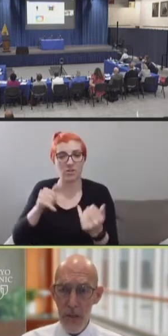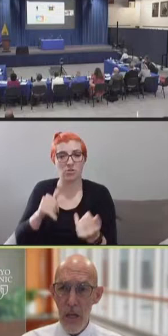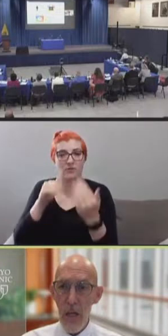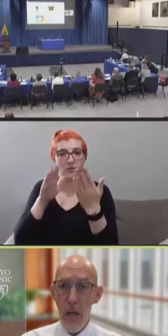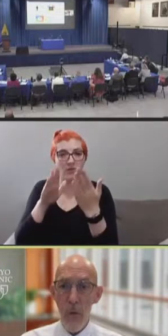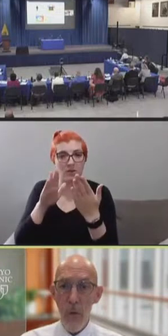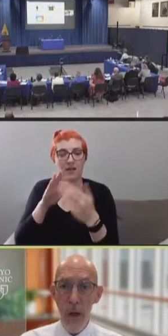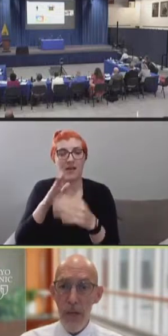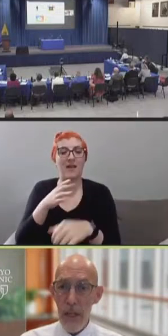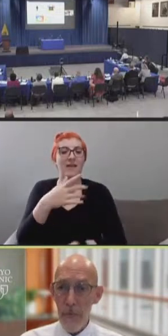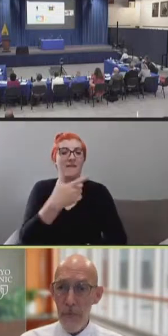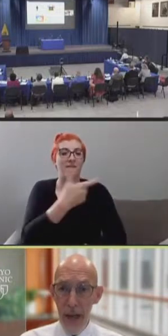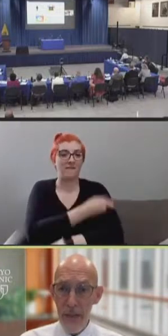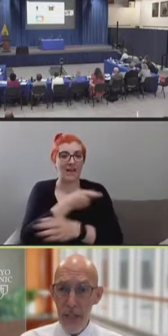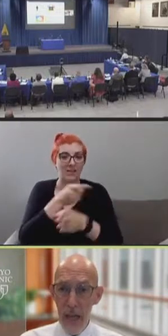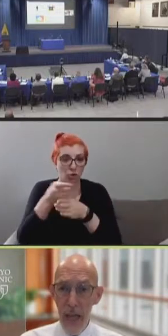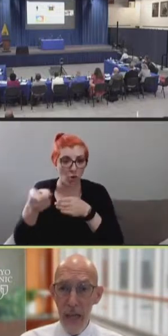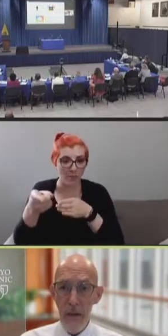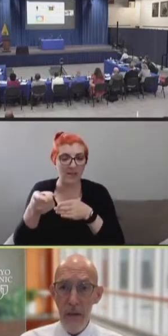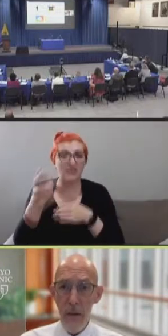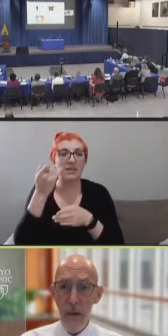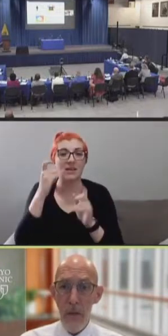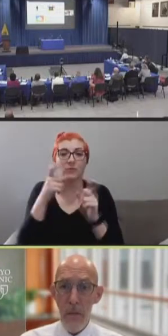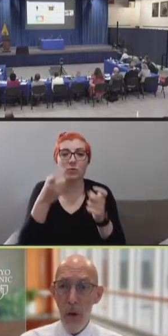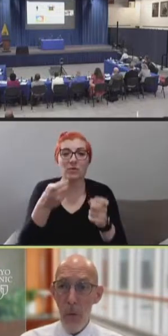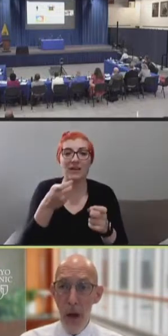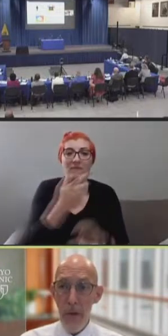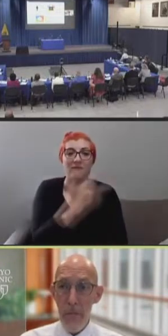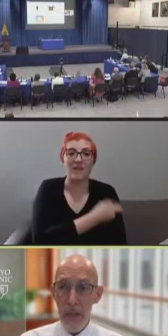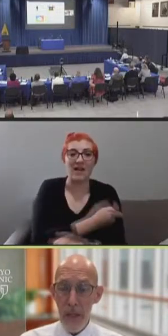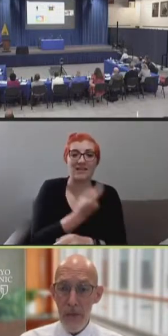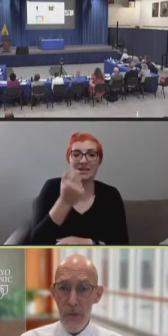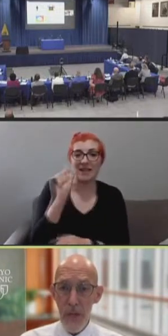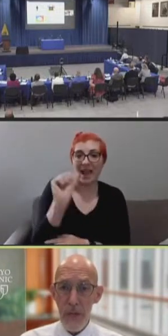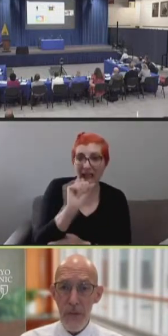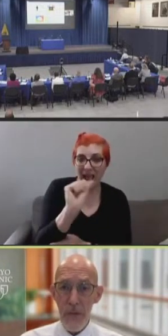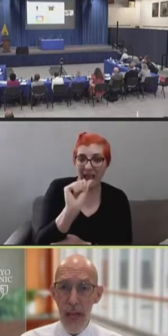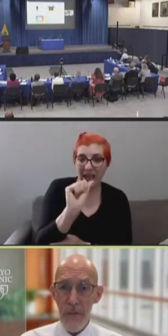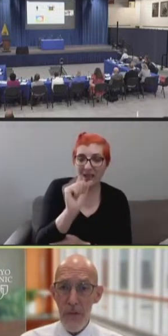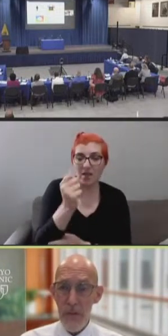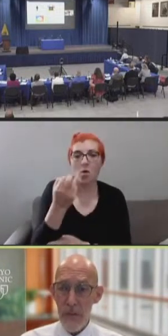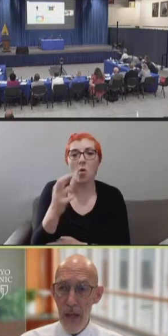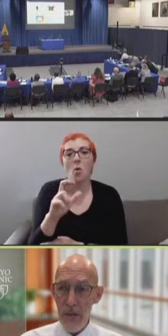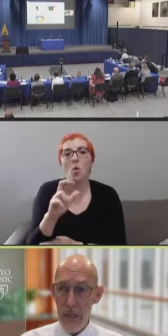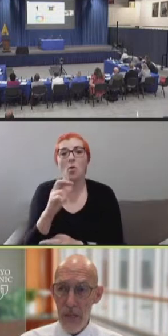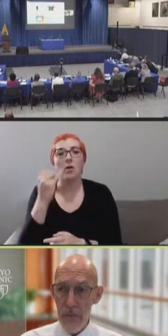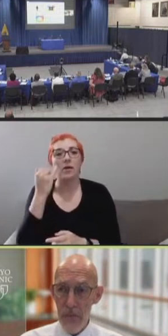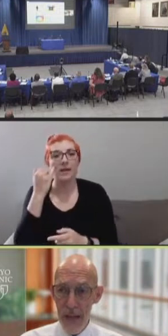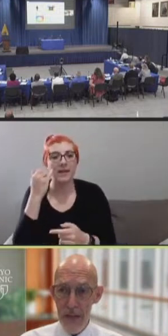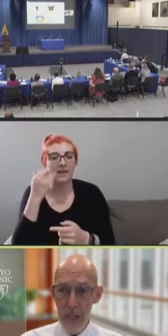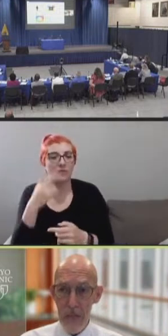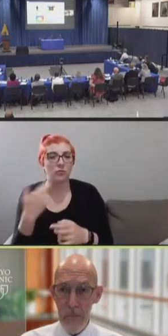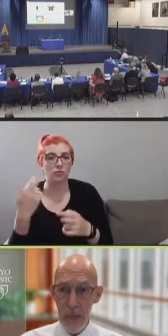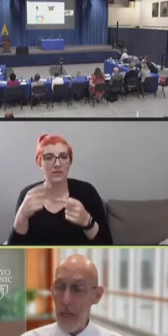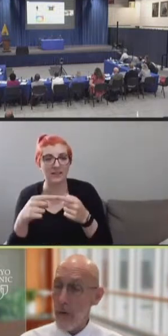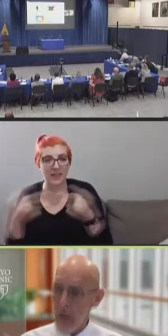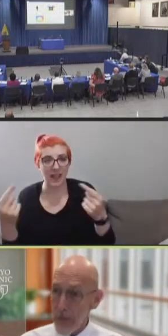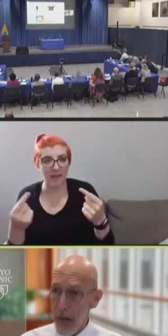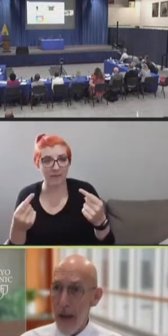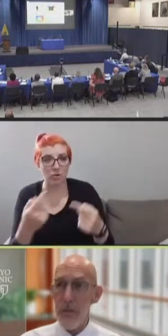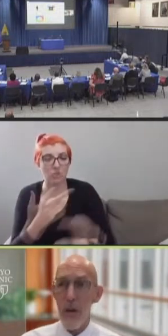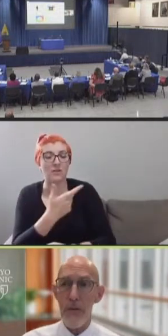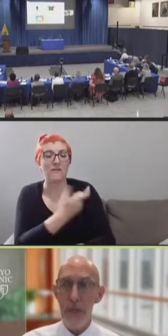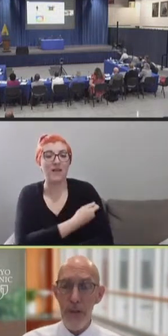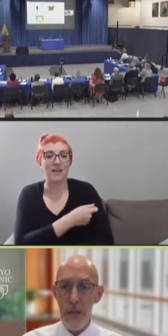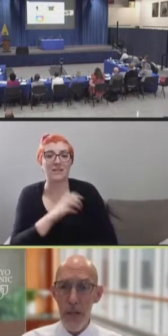vaccinomics whether to give vaccine A, or whether, because of the risk of an adverse event, to give vaccine B, or